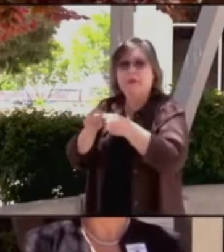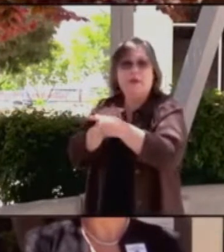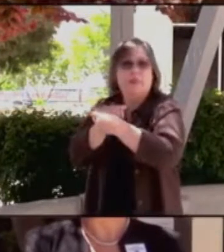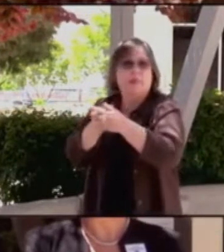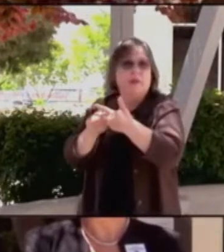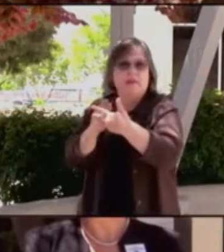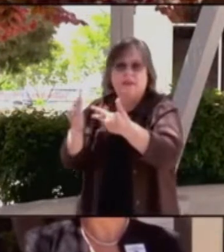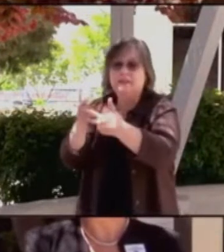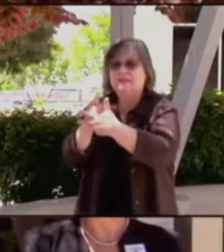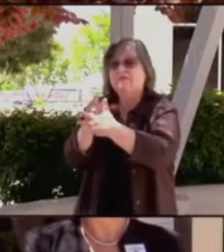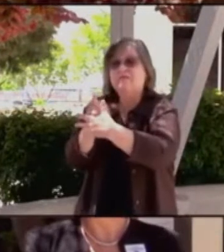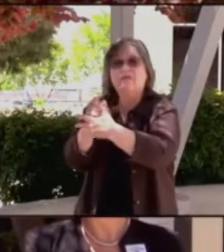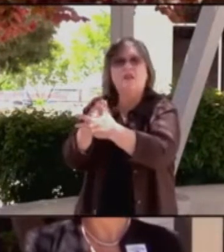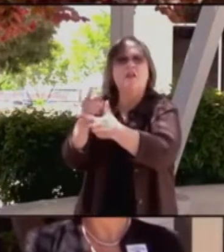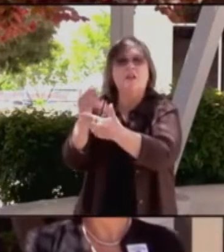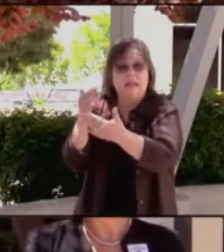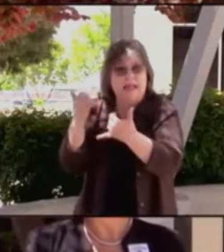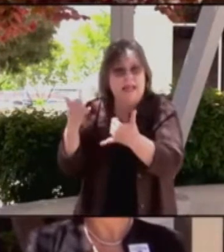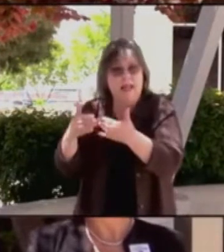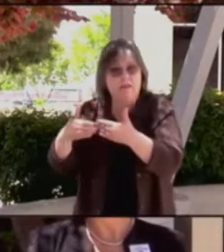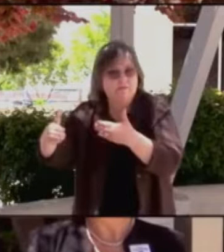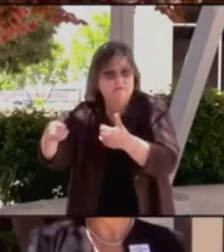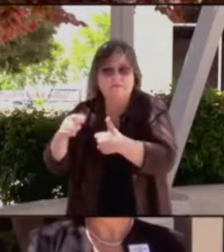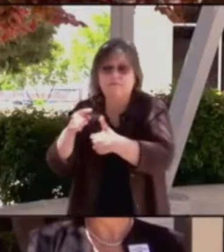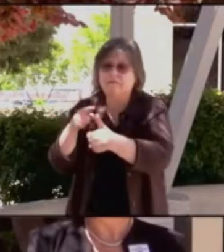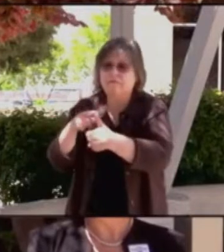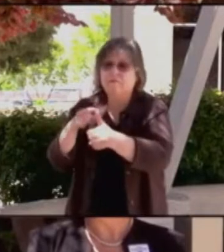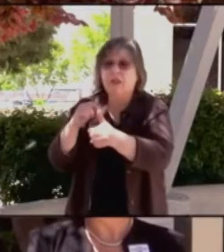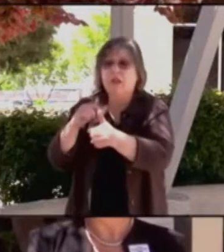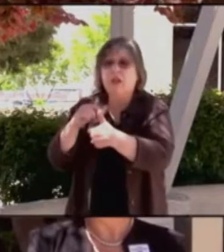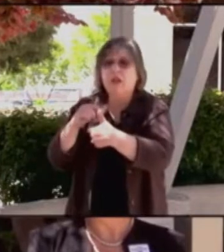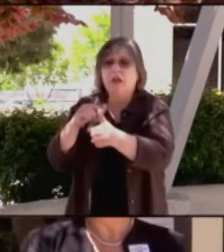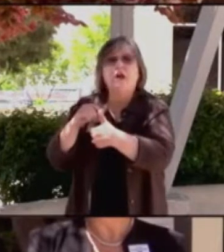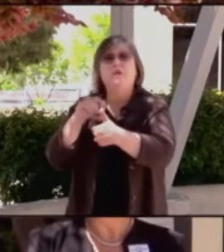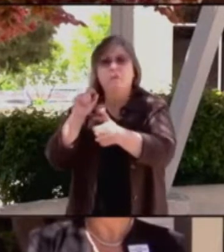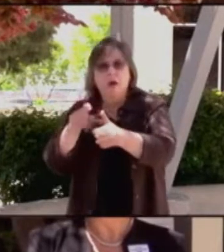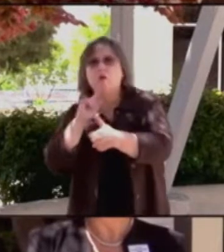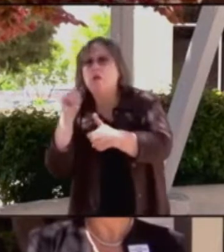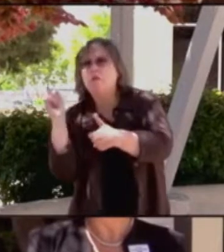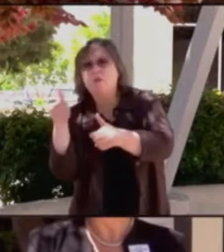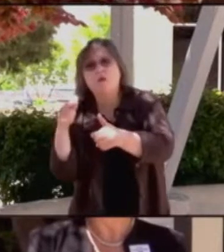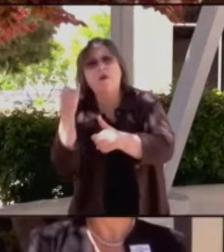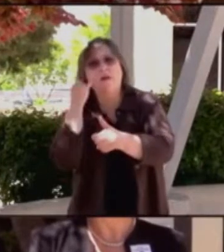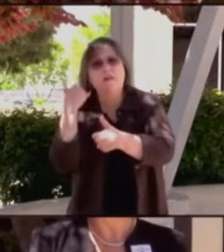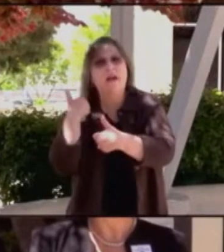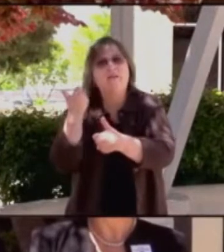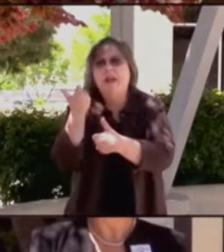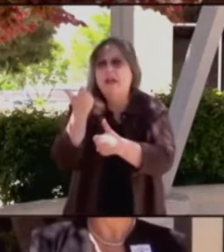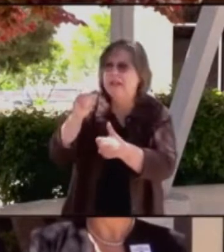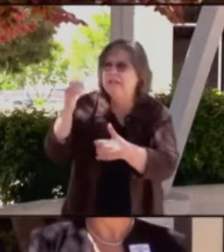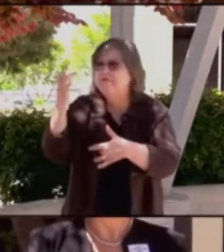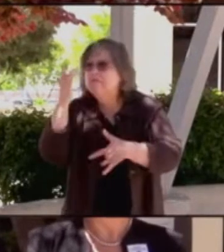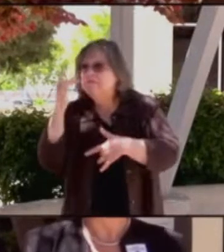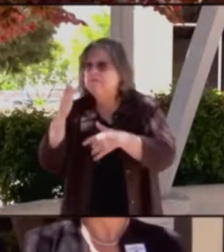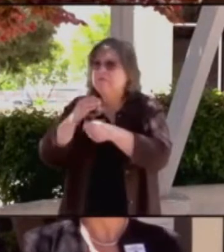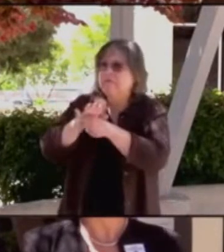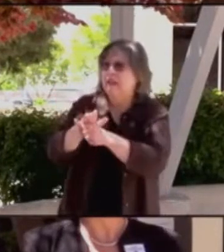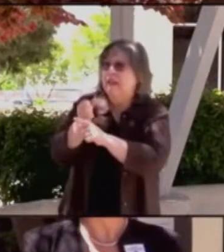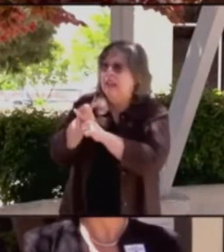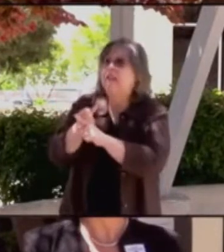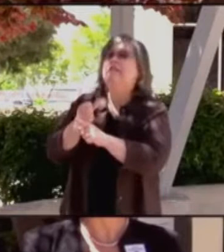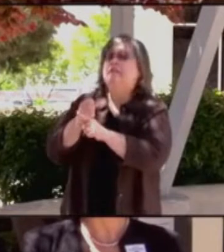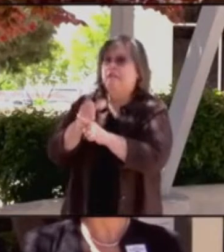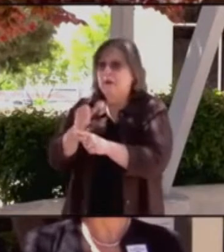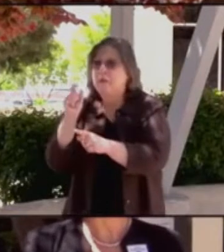COVID-19 cases just as before to the County Public Health Department and cooperate with any contact tracing and case investigation,